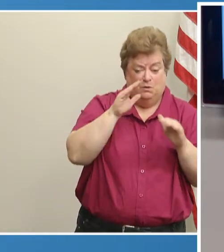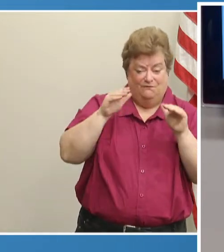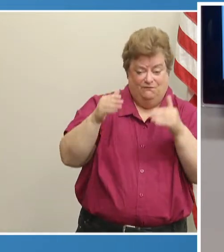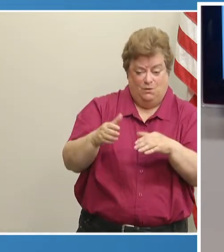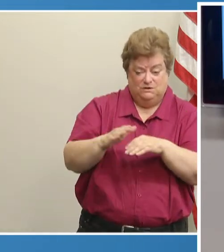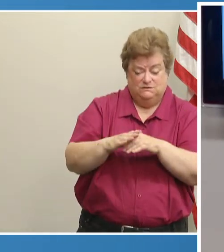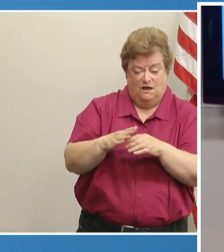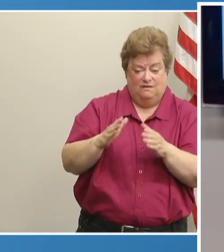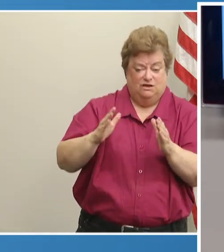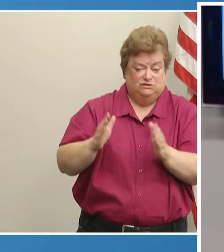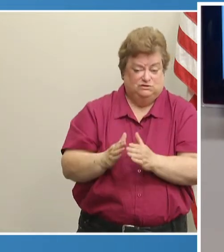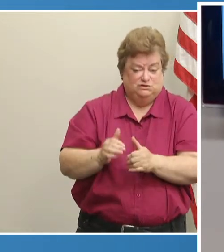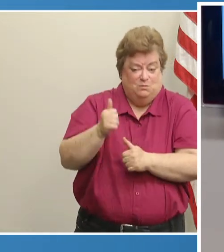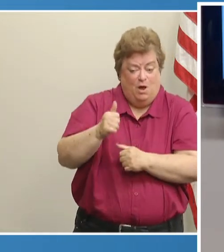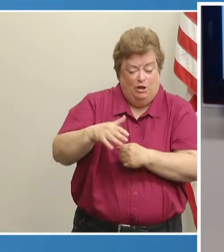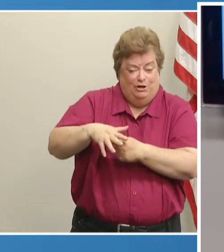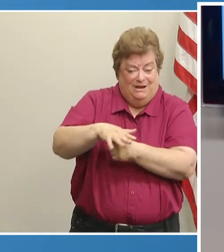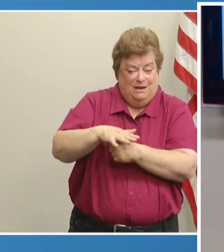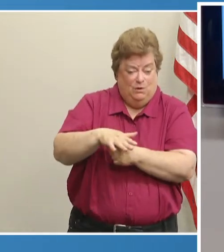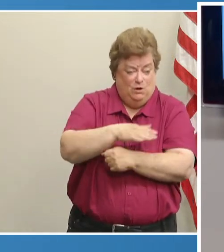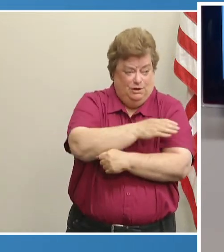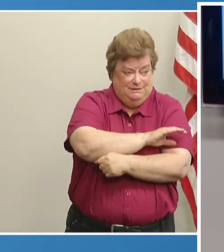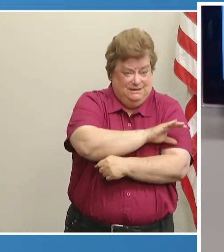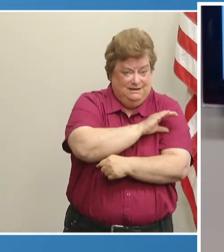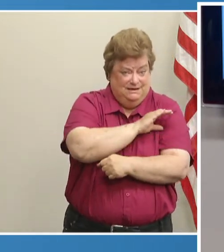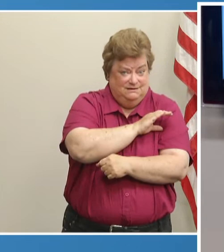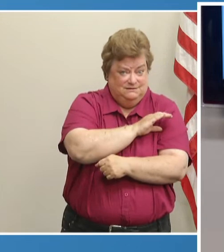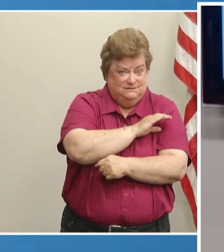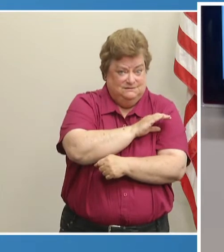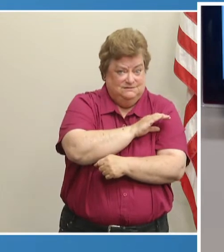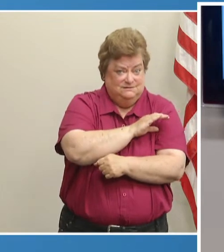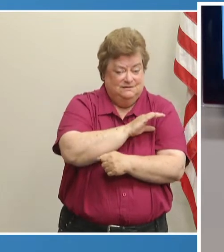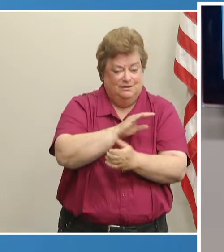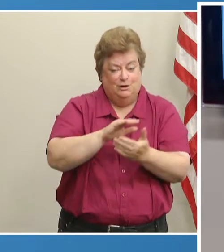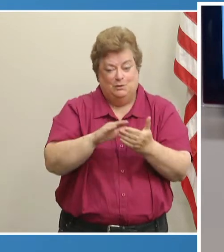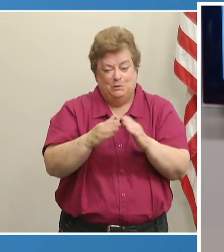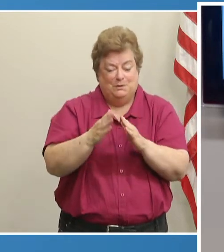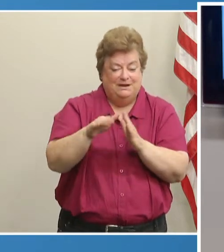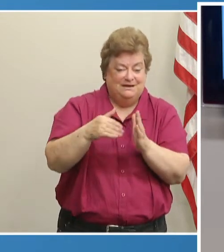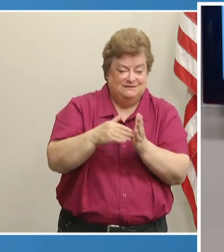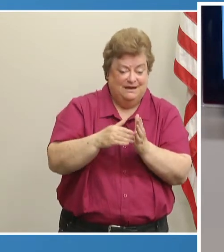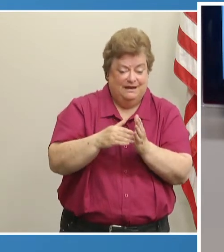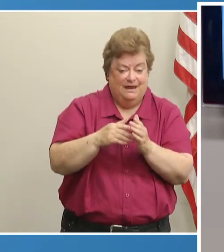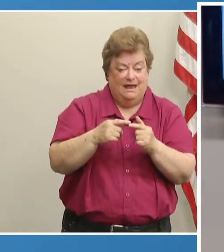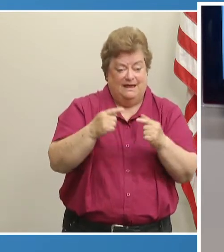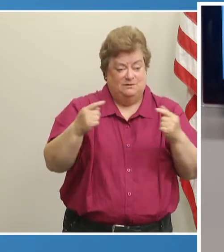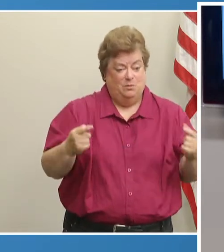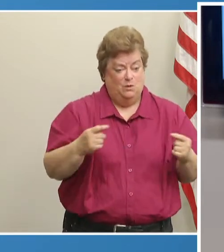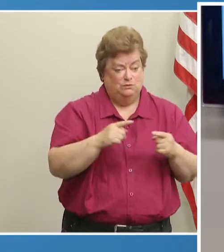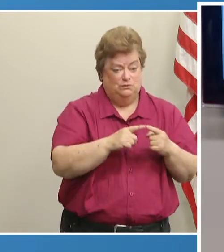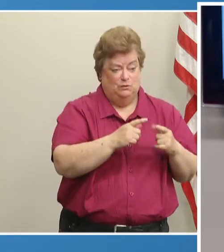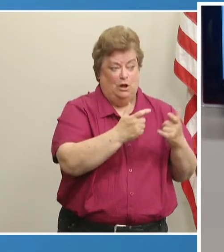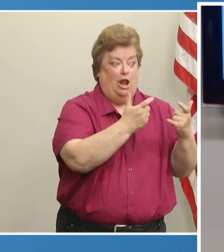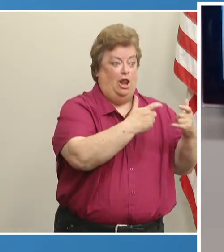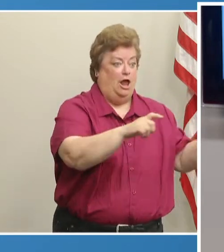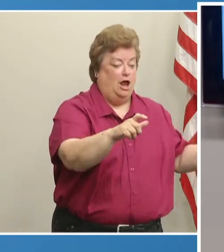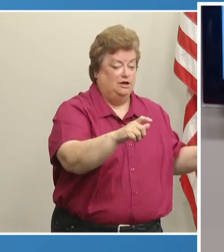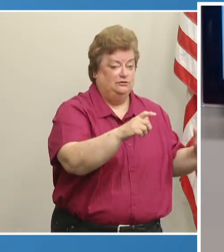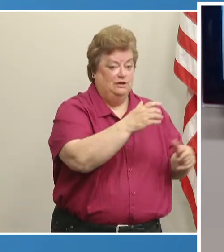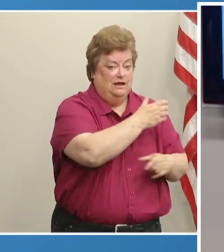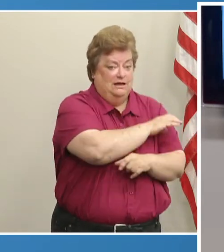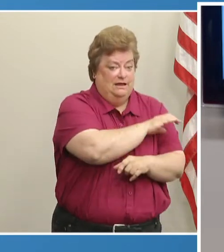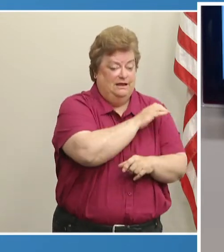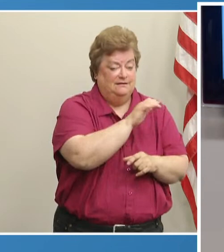smaller neighborhood clinics, community center clinics, as opposed to the large clinics at